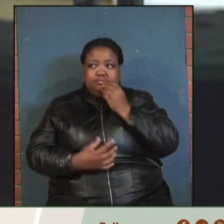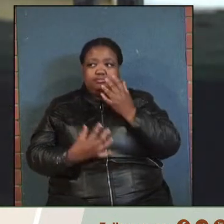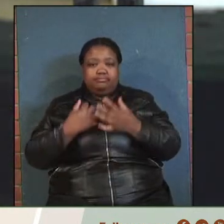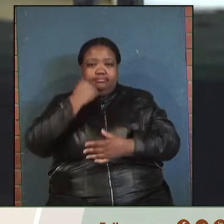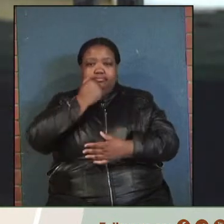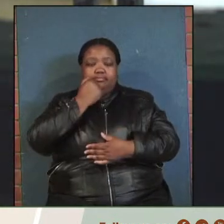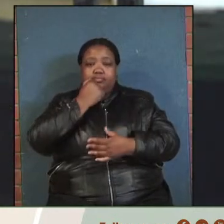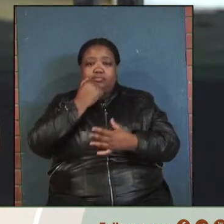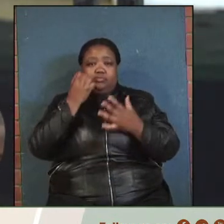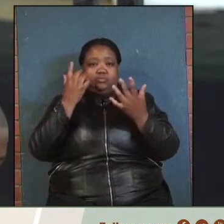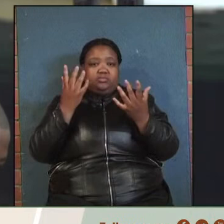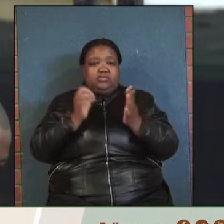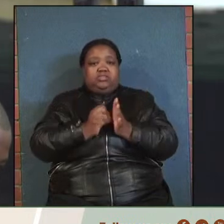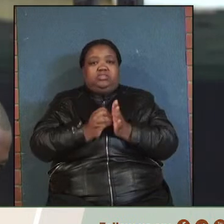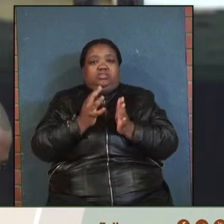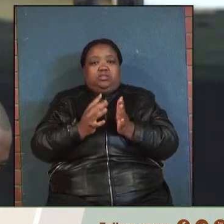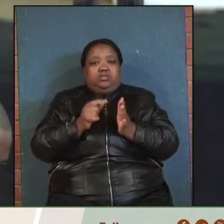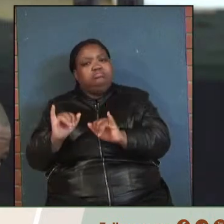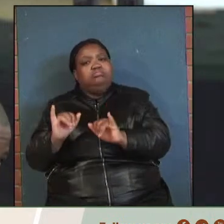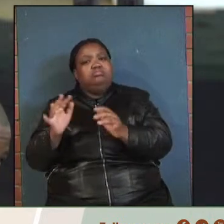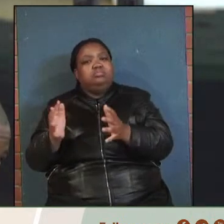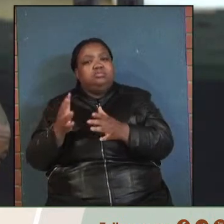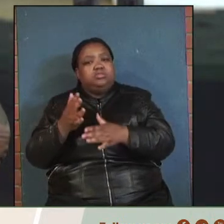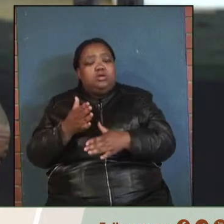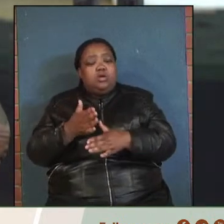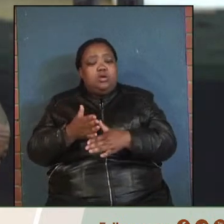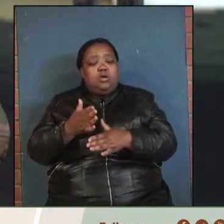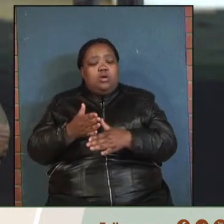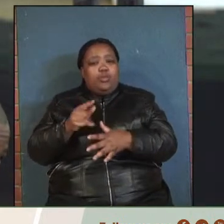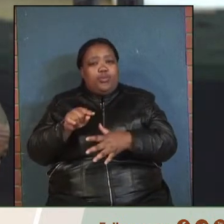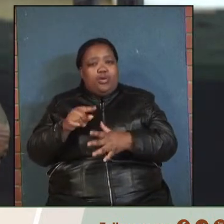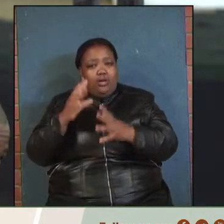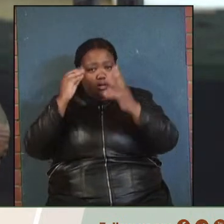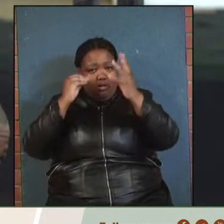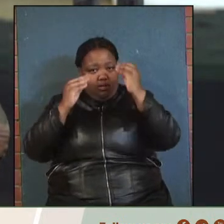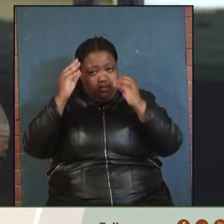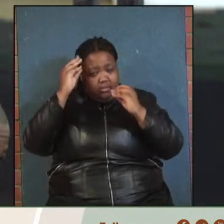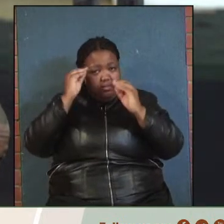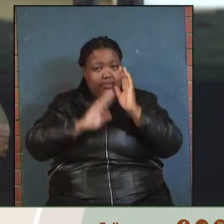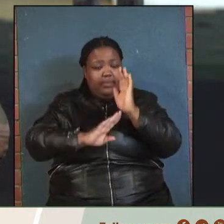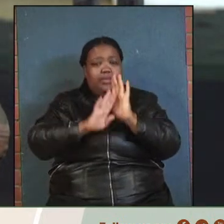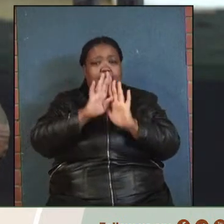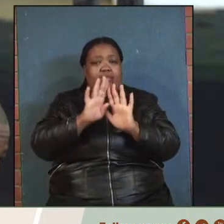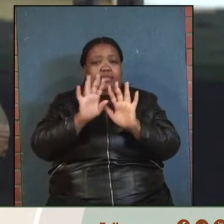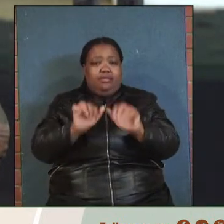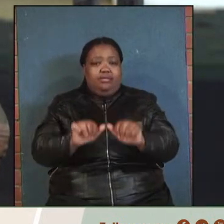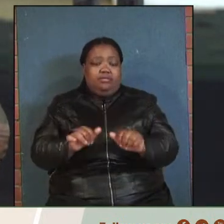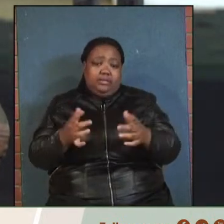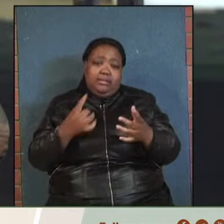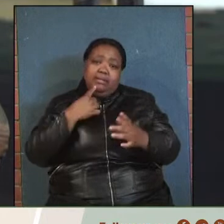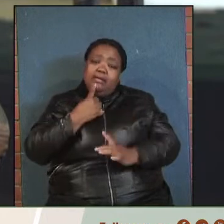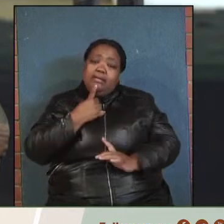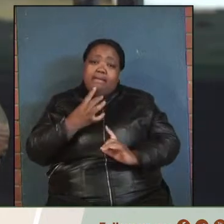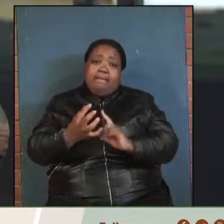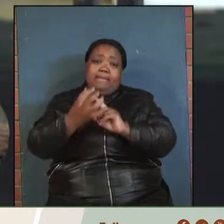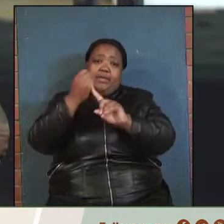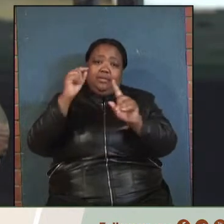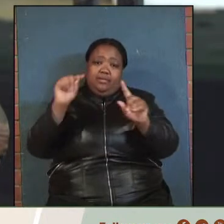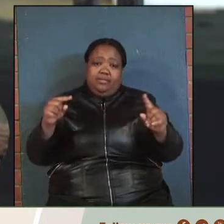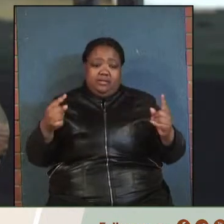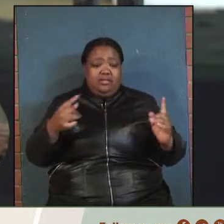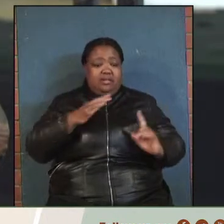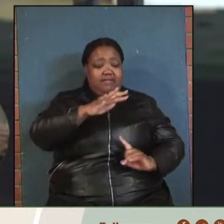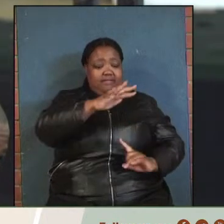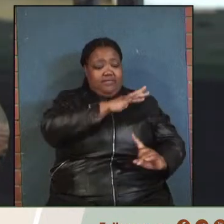learners who are able to learn successfully are less. However, this cannot be attained if the environment is not